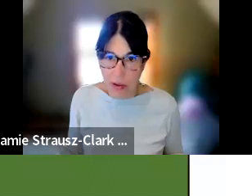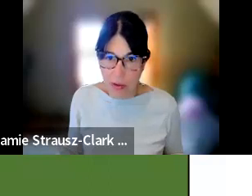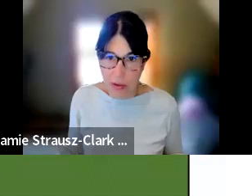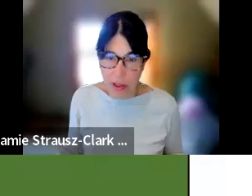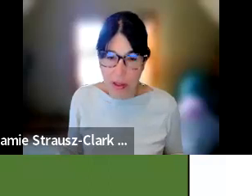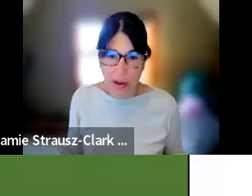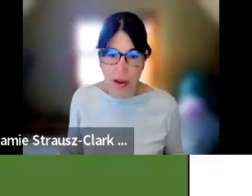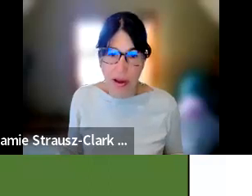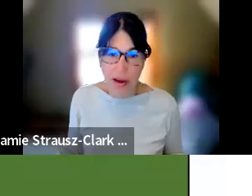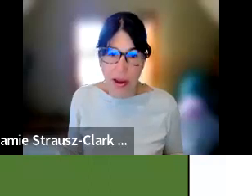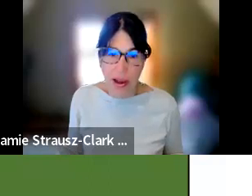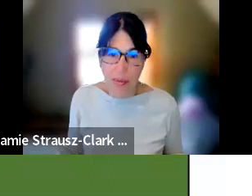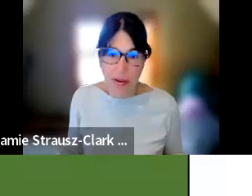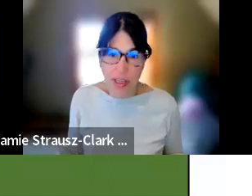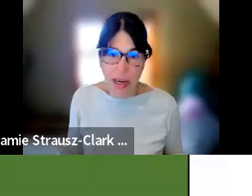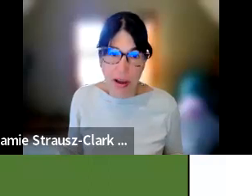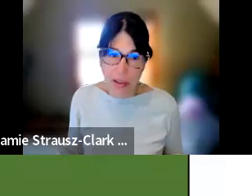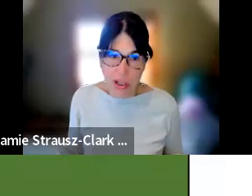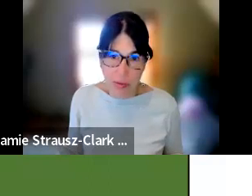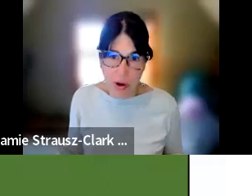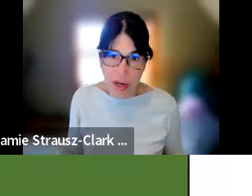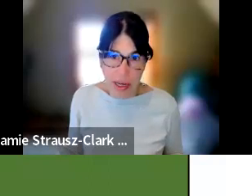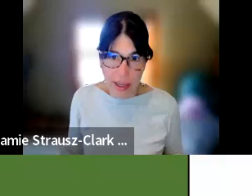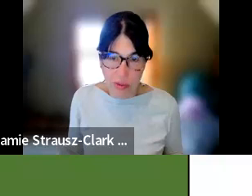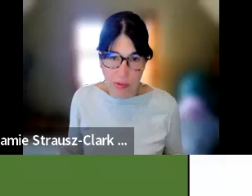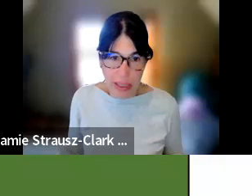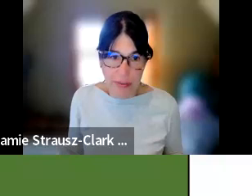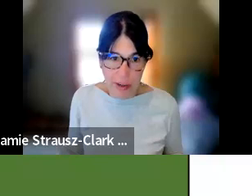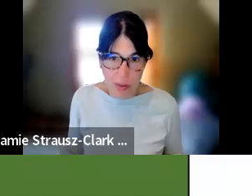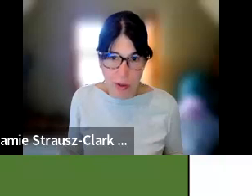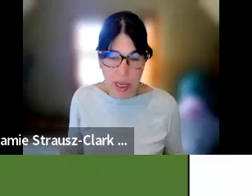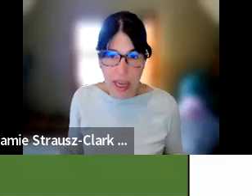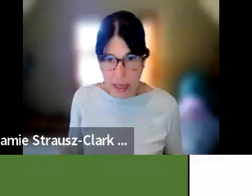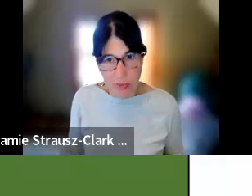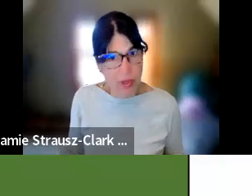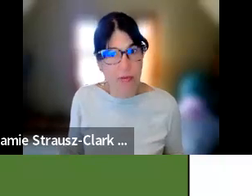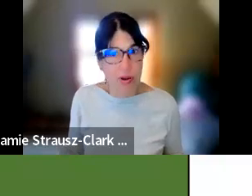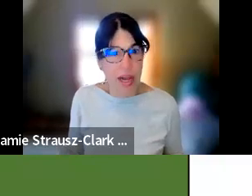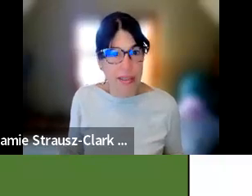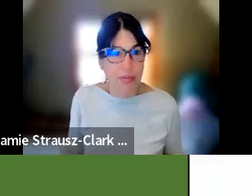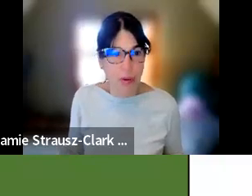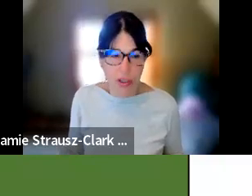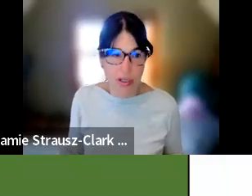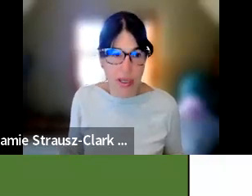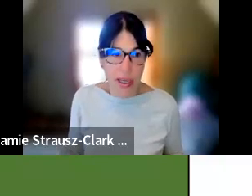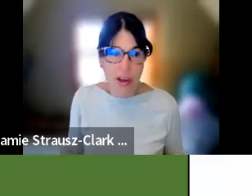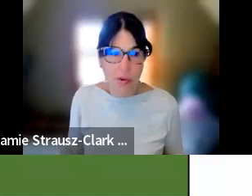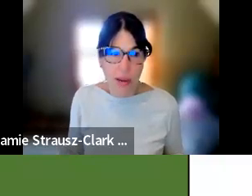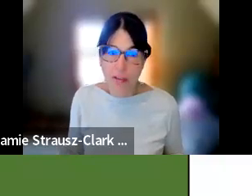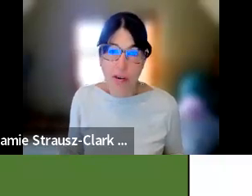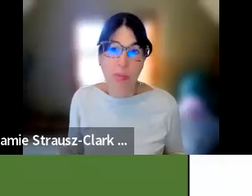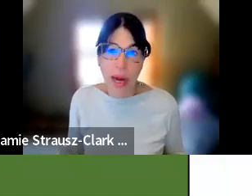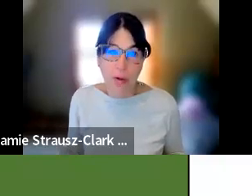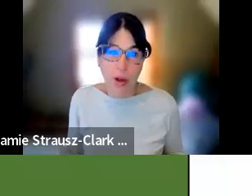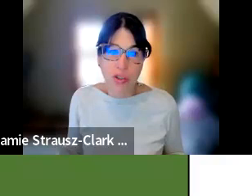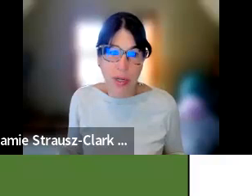of Health on their technology work and engagement with lived experts, and have some time for you to ask some questions. We're aiming